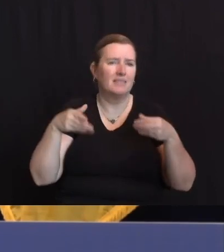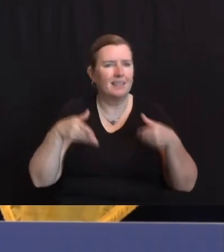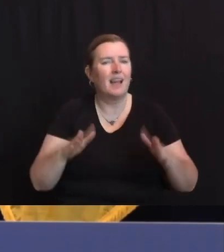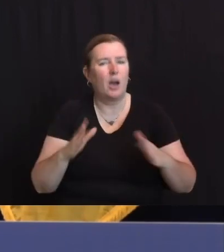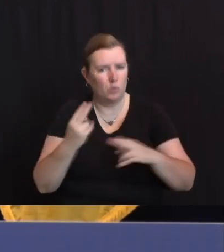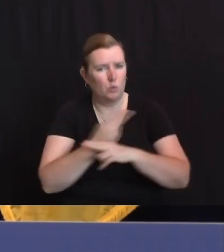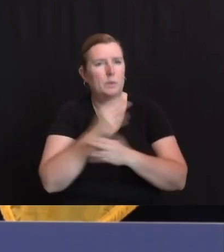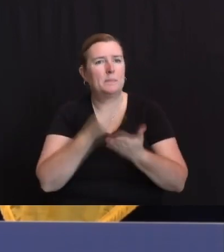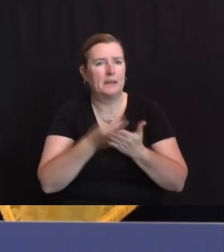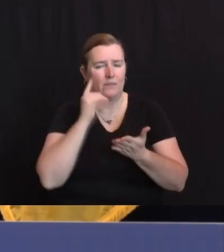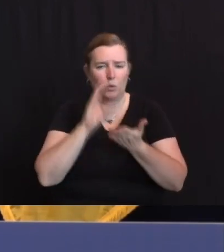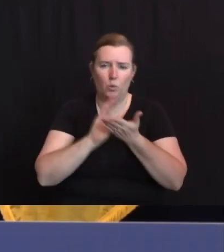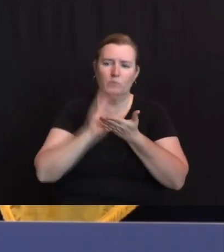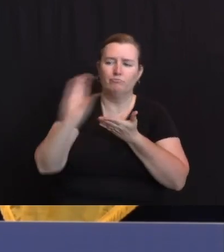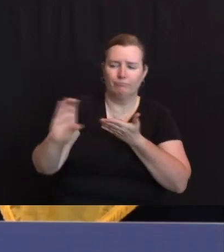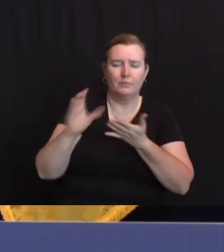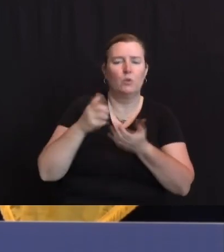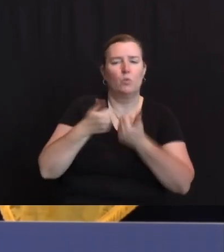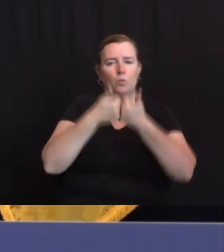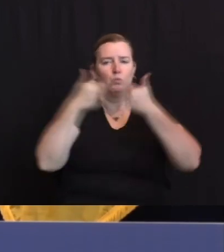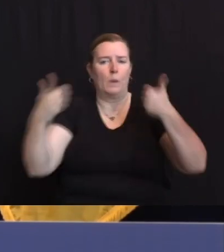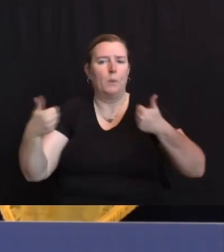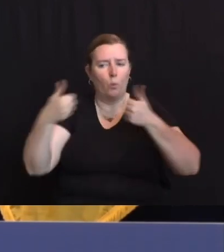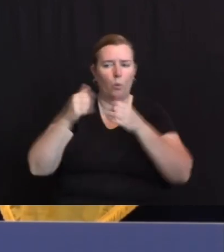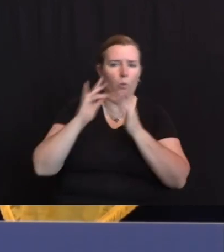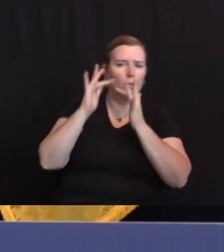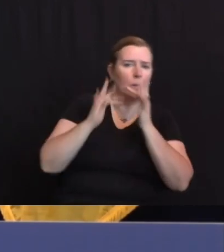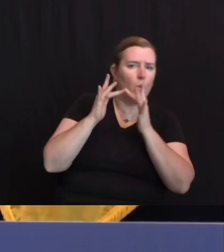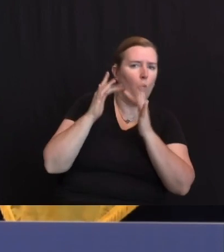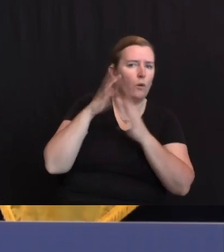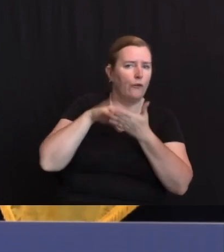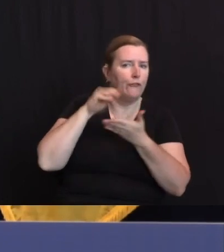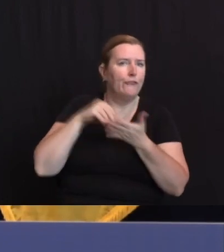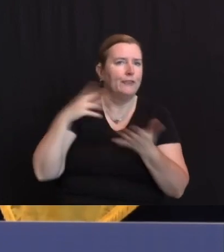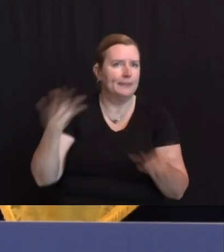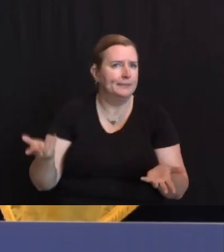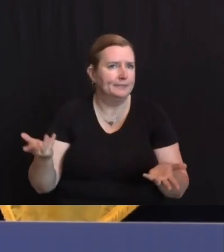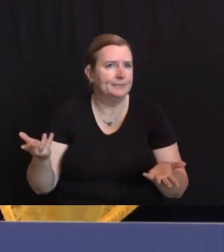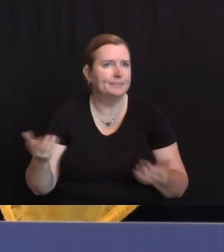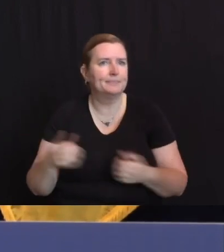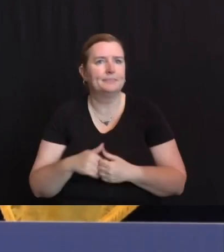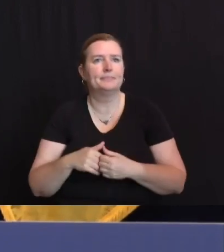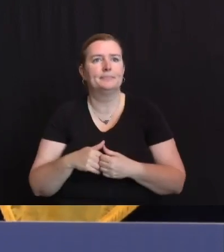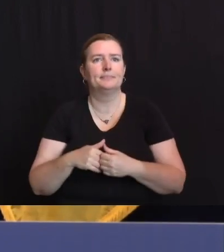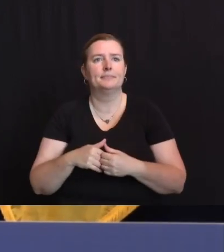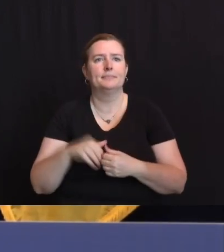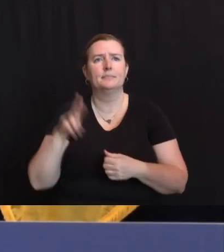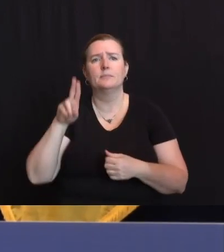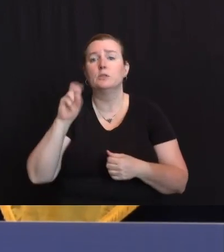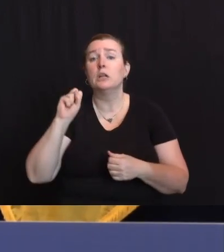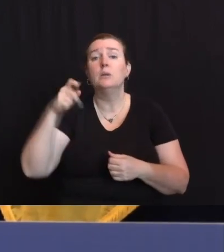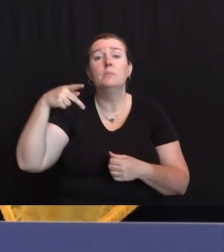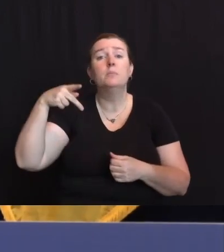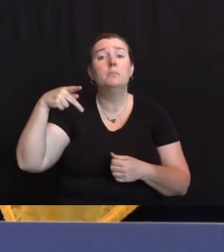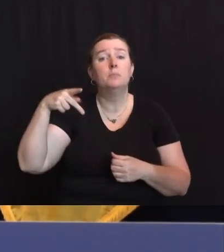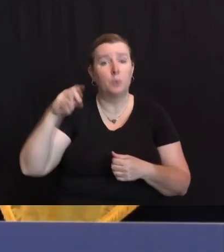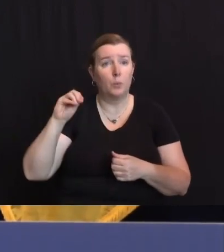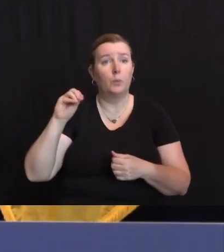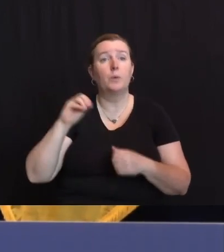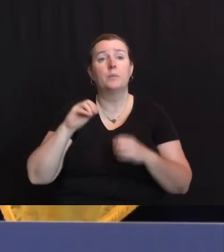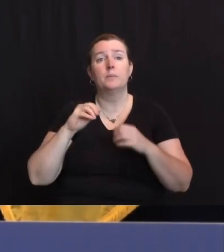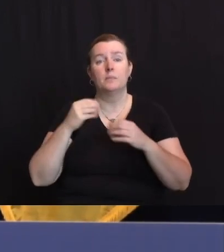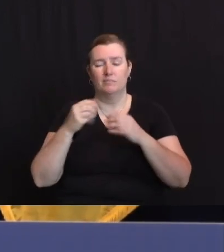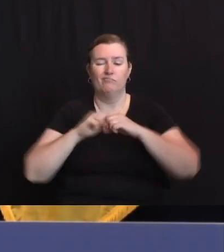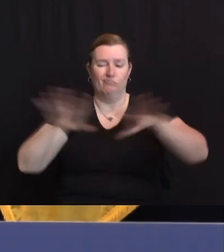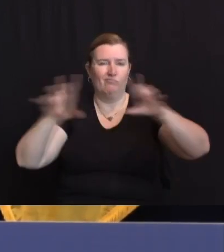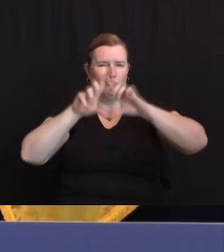on. Real quick, I have no evidence that the U.S. Postal Service did that deliberately to confuse people. I certainly hope they